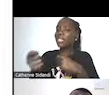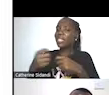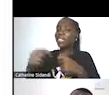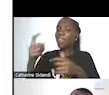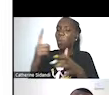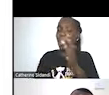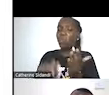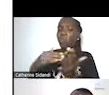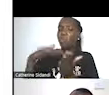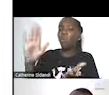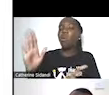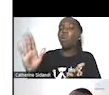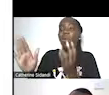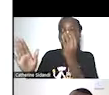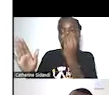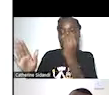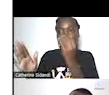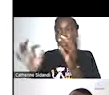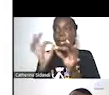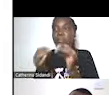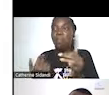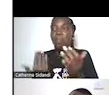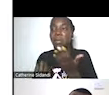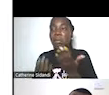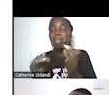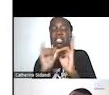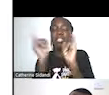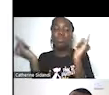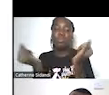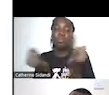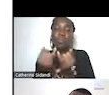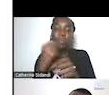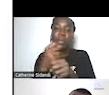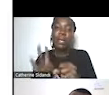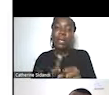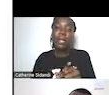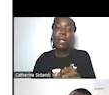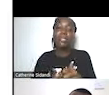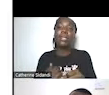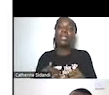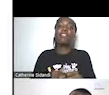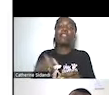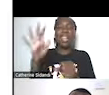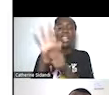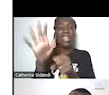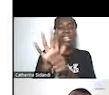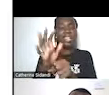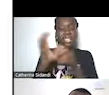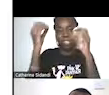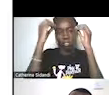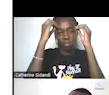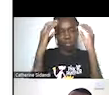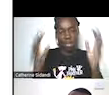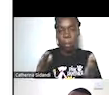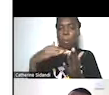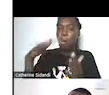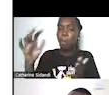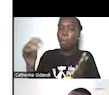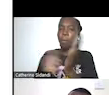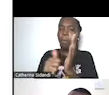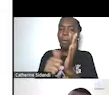an institution, which course is being asked a lot of students? Yeah, and what are the major problems that you are